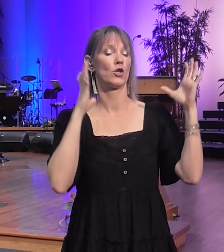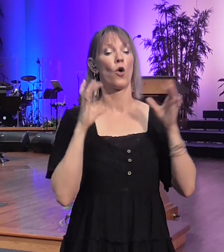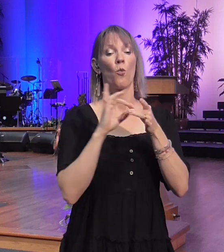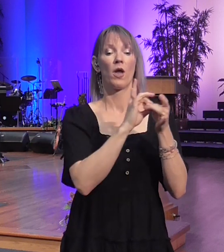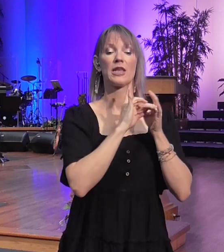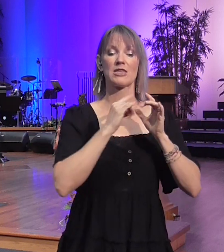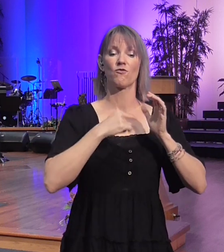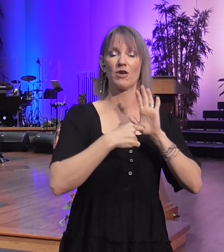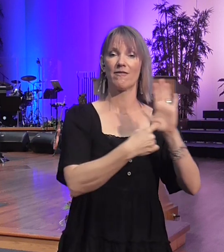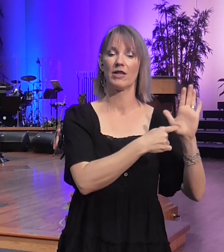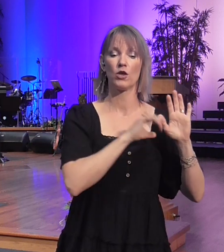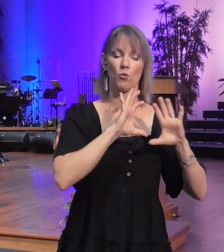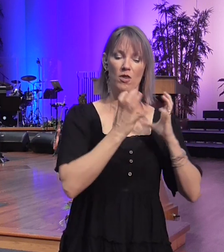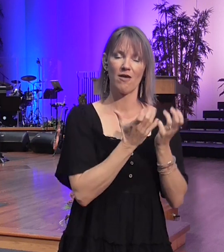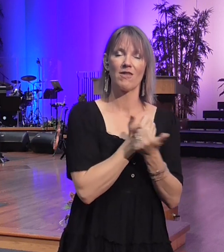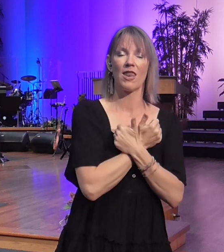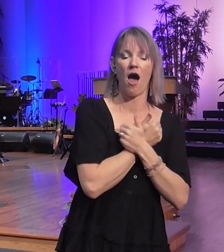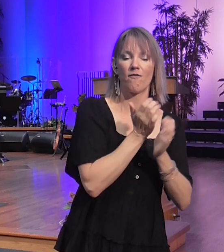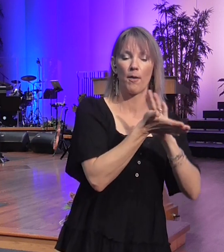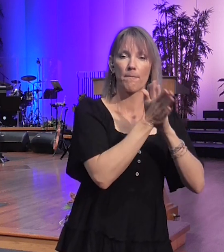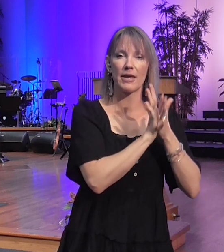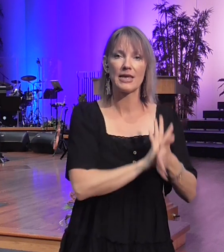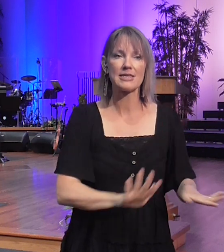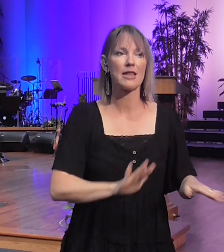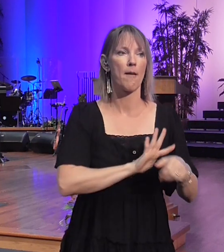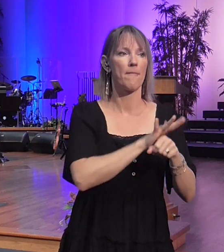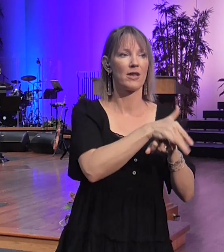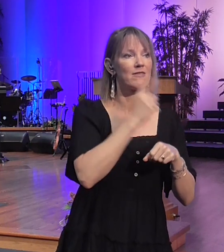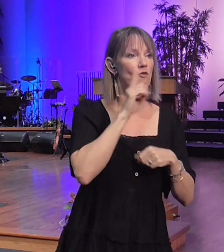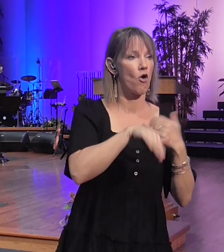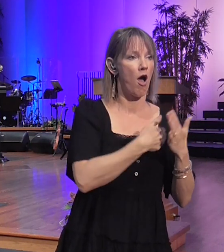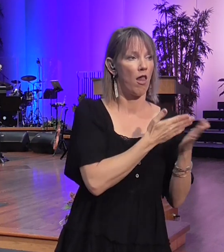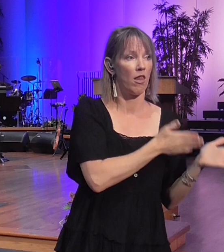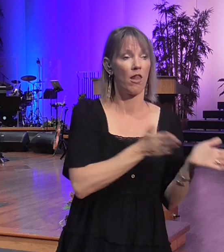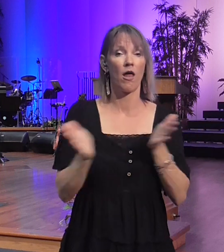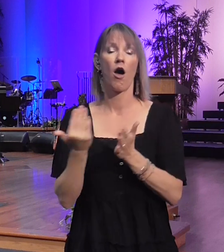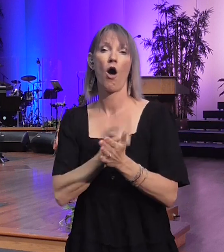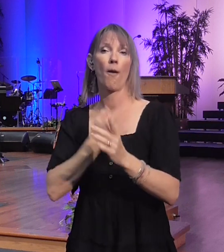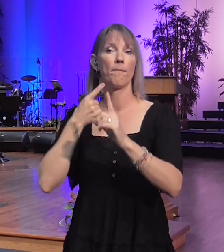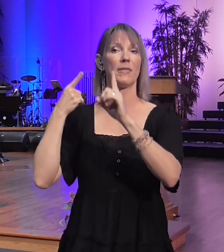revealed, a world of love, peace, and abundance for all. And our